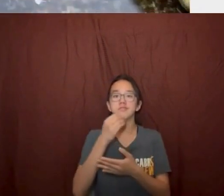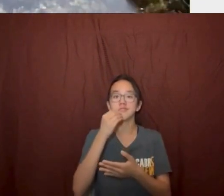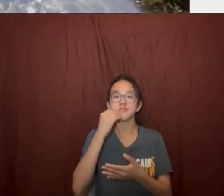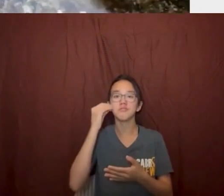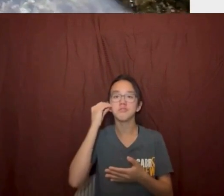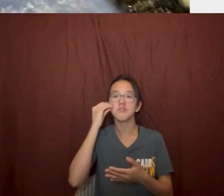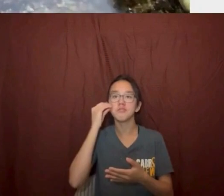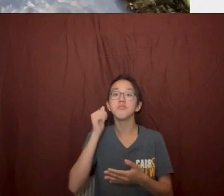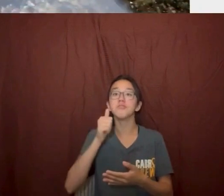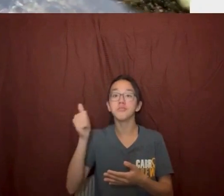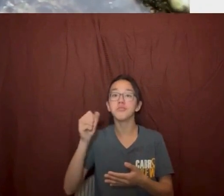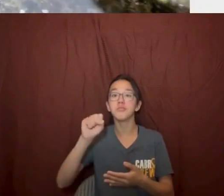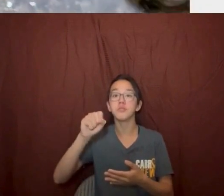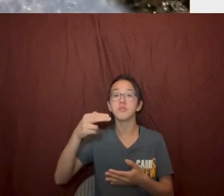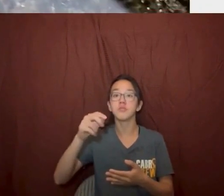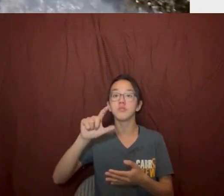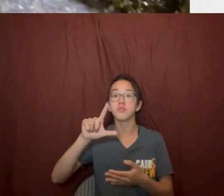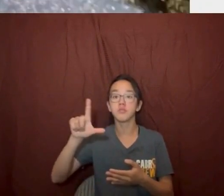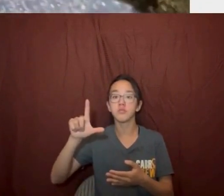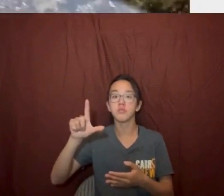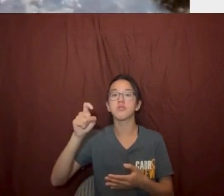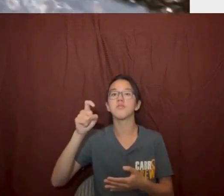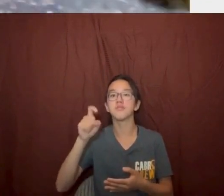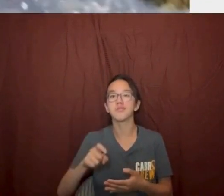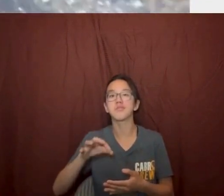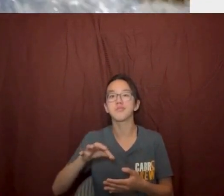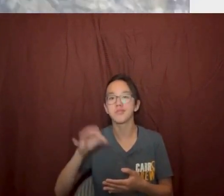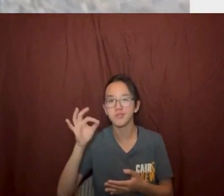to abandon it and find a new one.